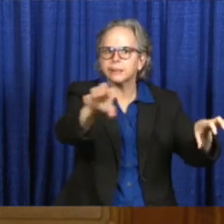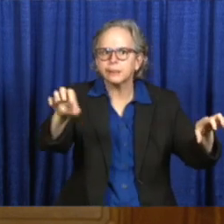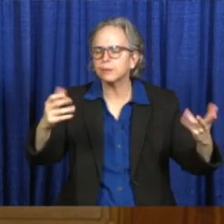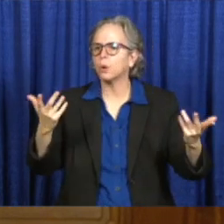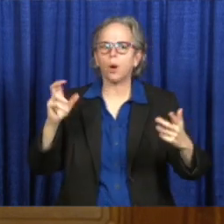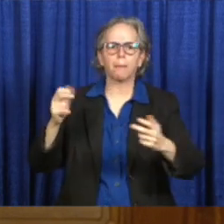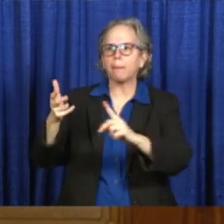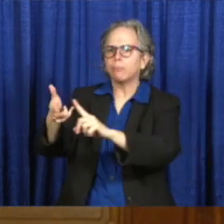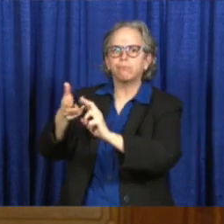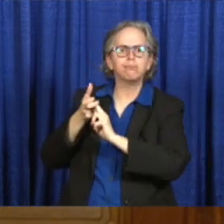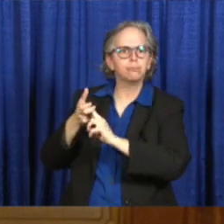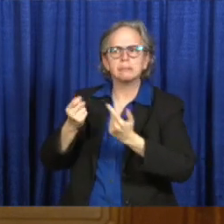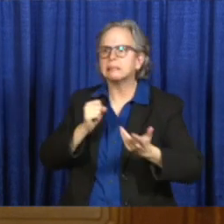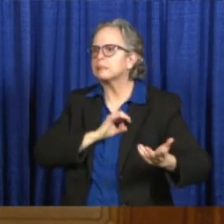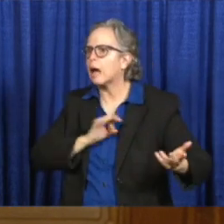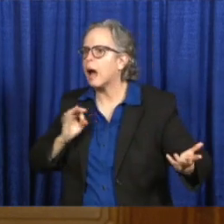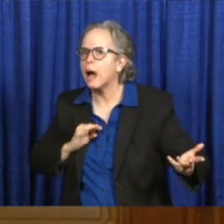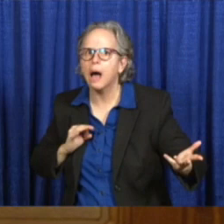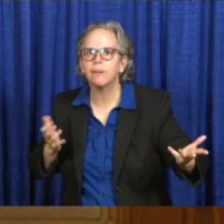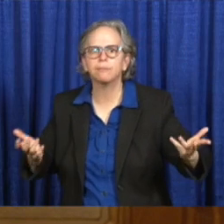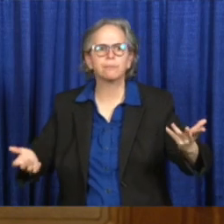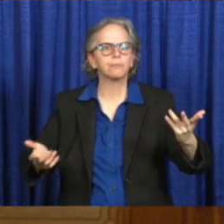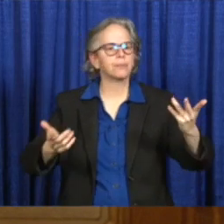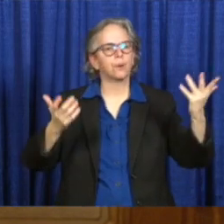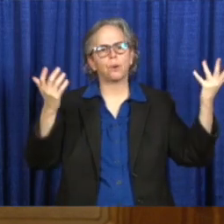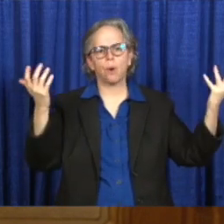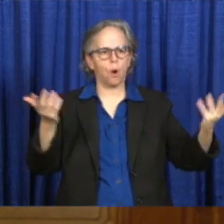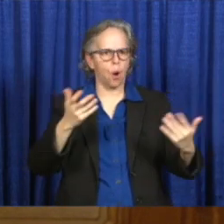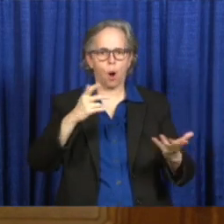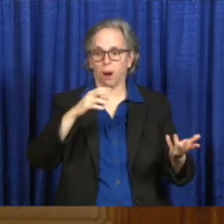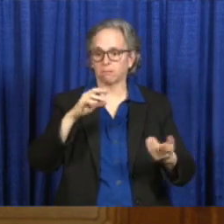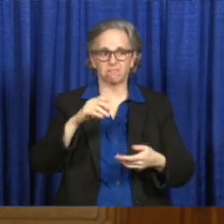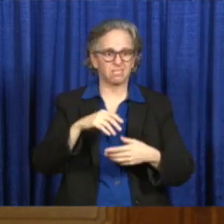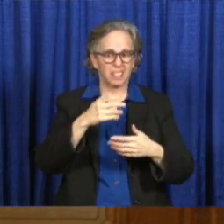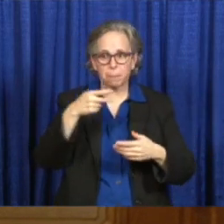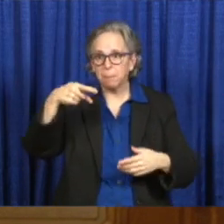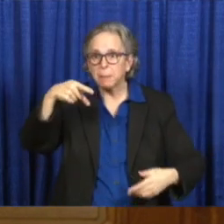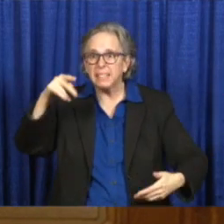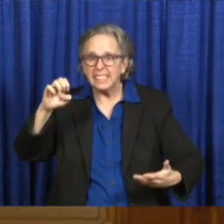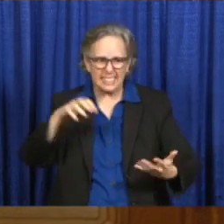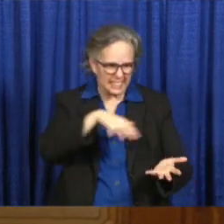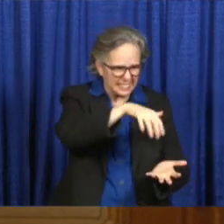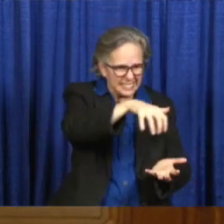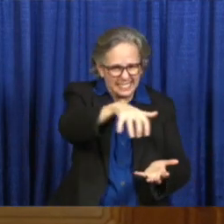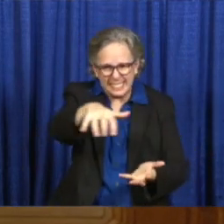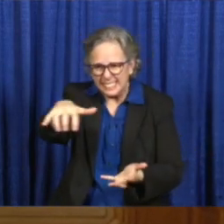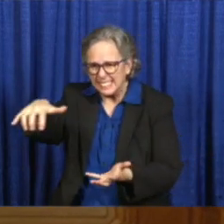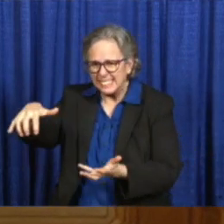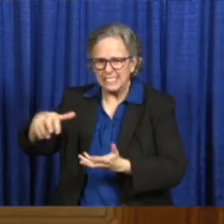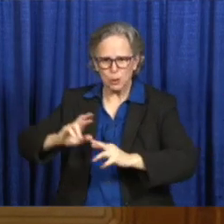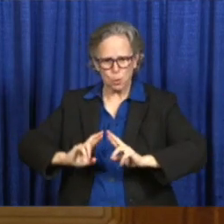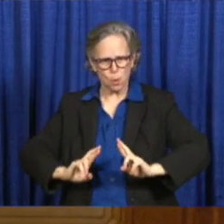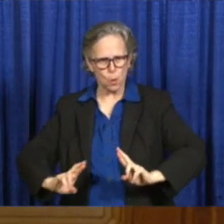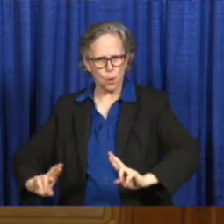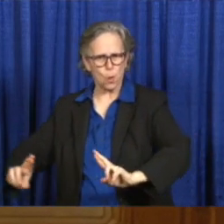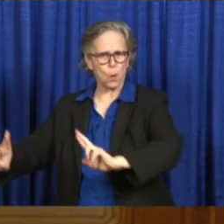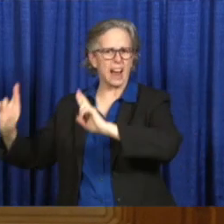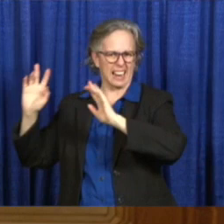doing with personal protection gear, equipment for the folks who are in our